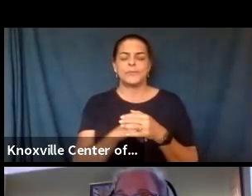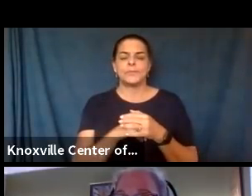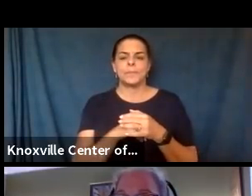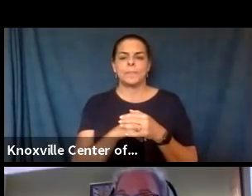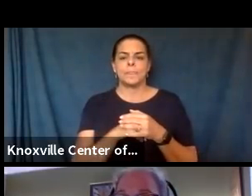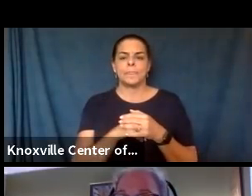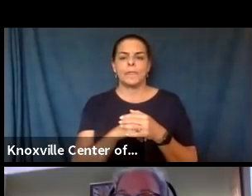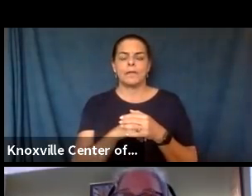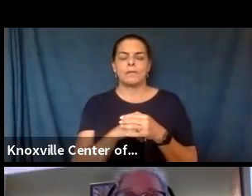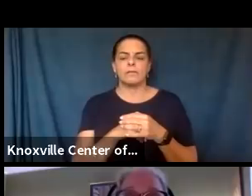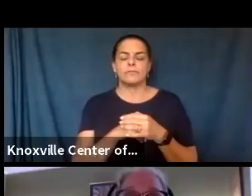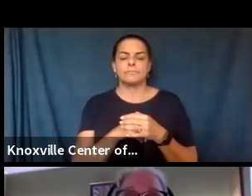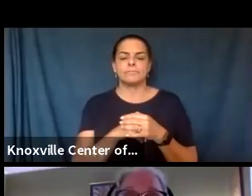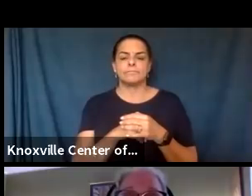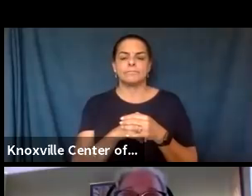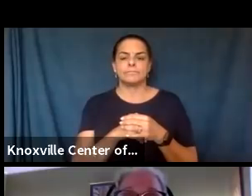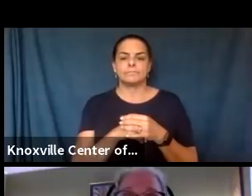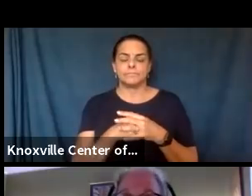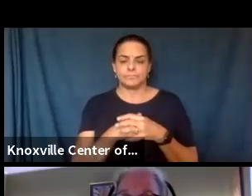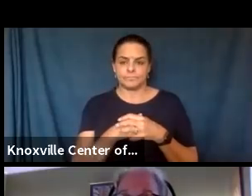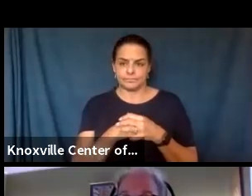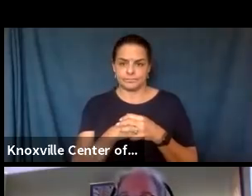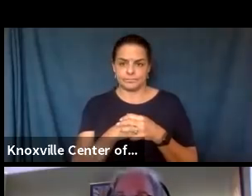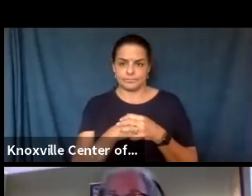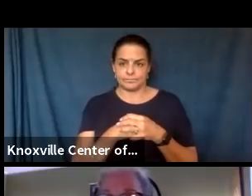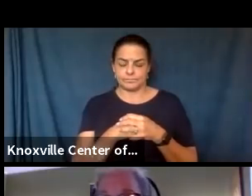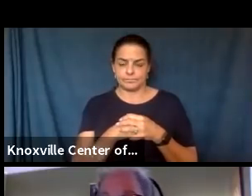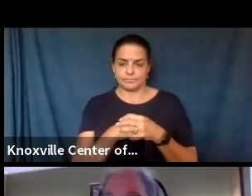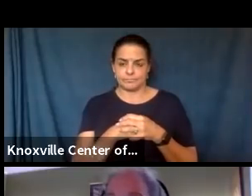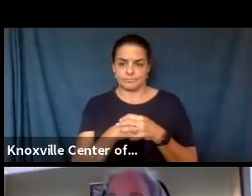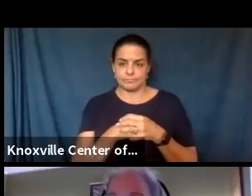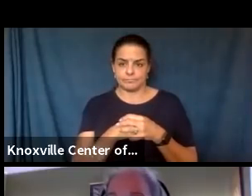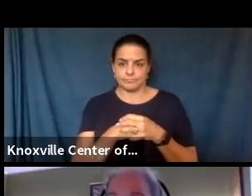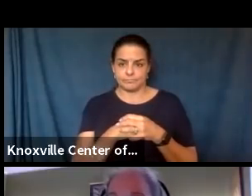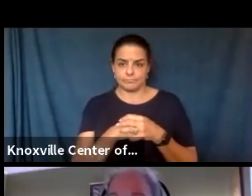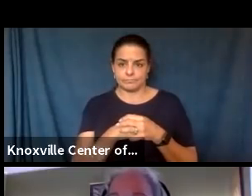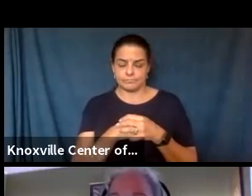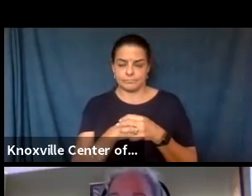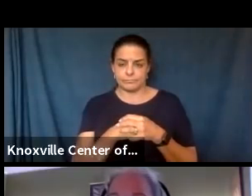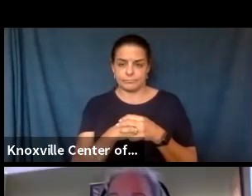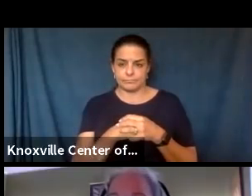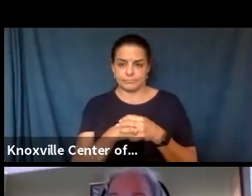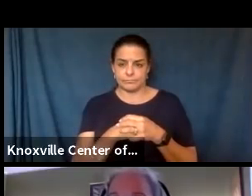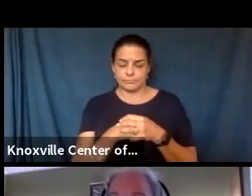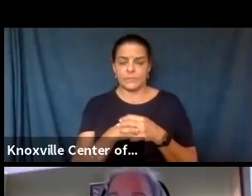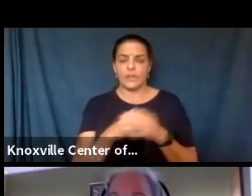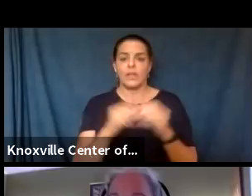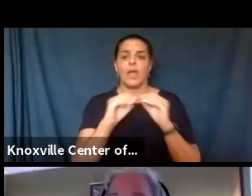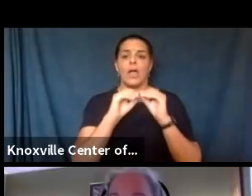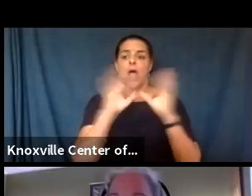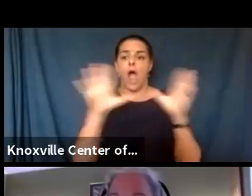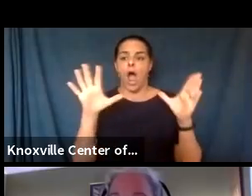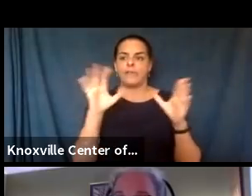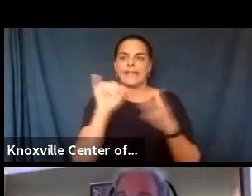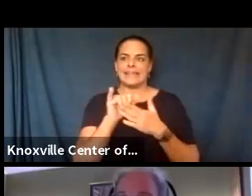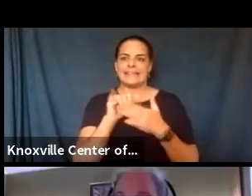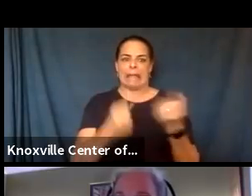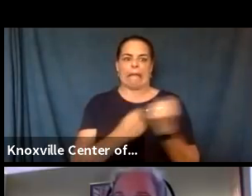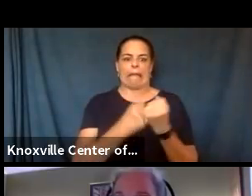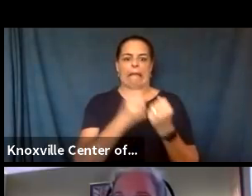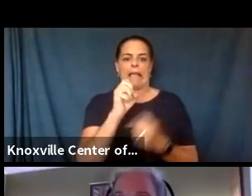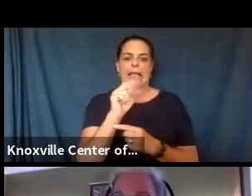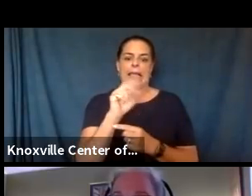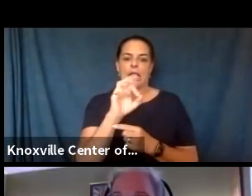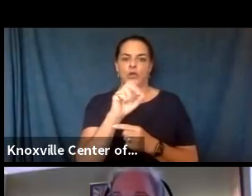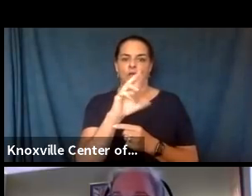obviously we know there have been kind of the enforcement piece of this was something we discussed a week ago